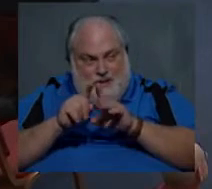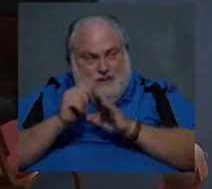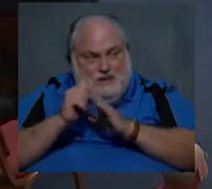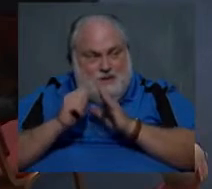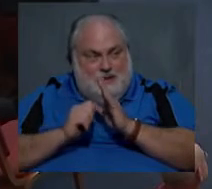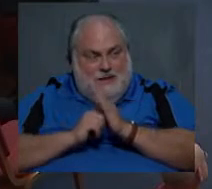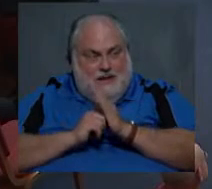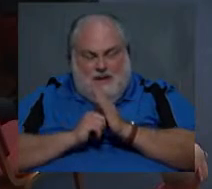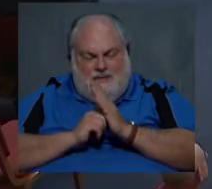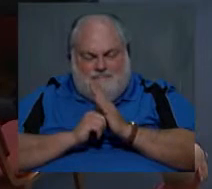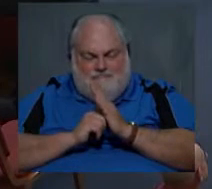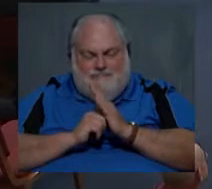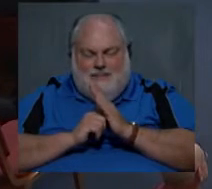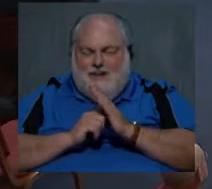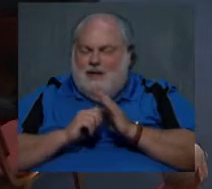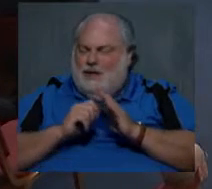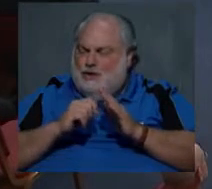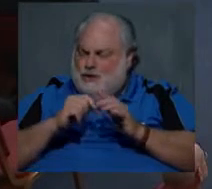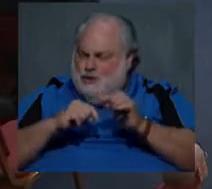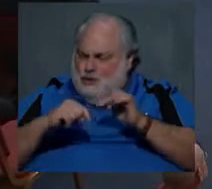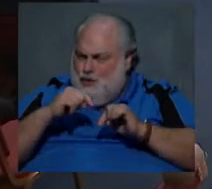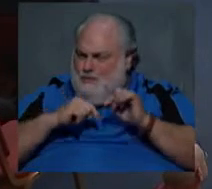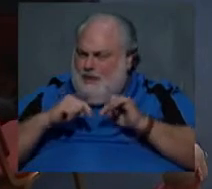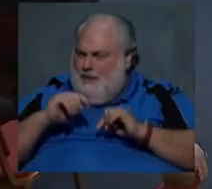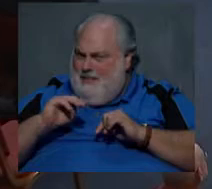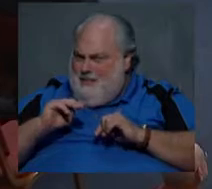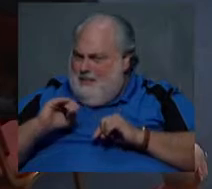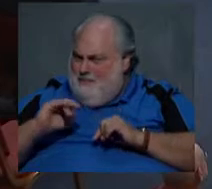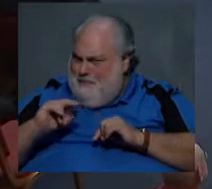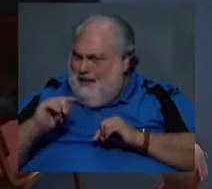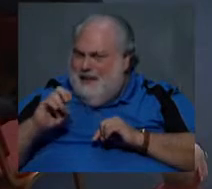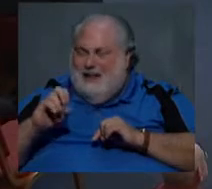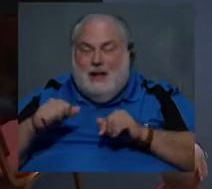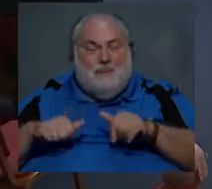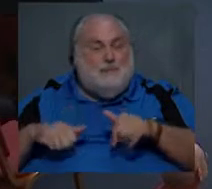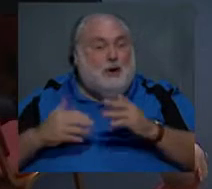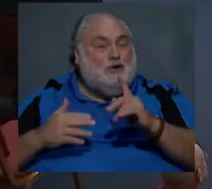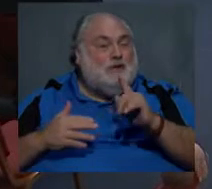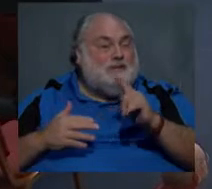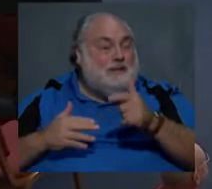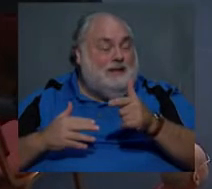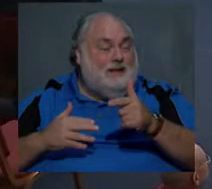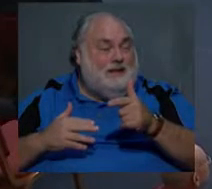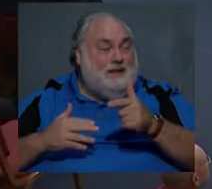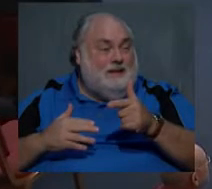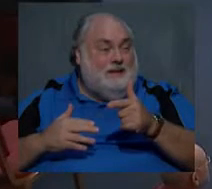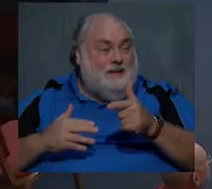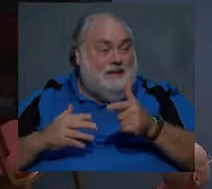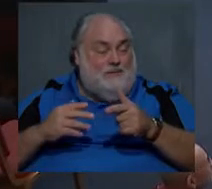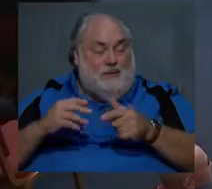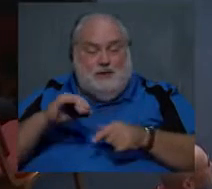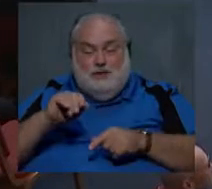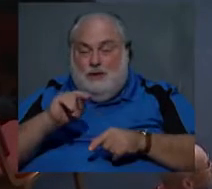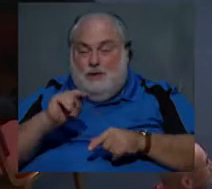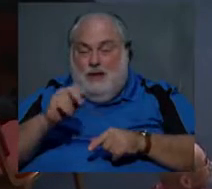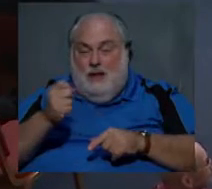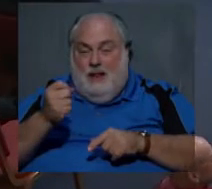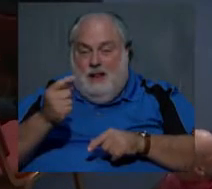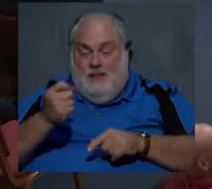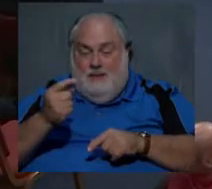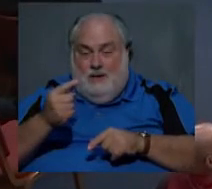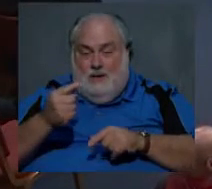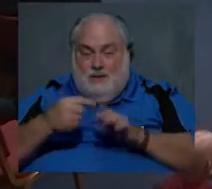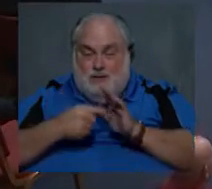of the minutes. All right, we have a motion to approve the minutes. They've been seconded for January 11th. Those